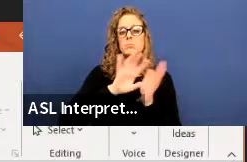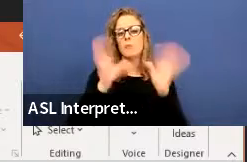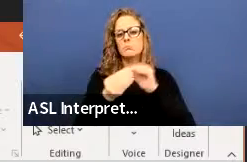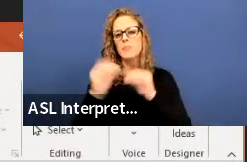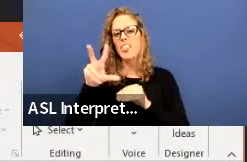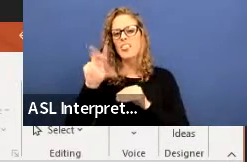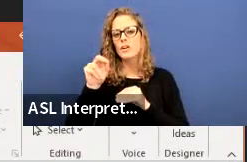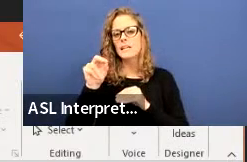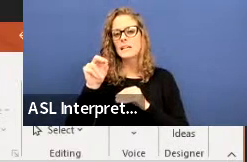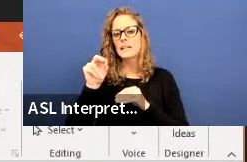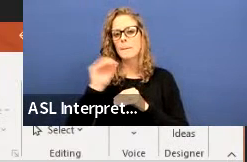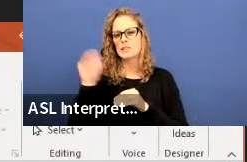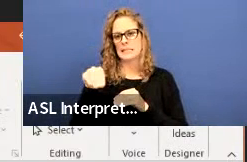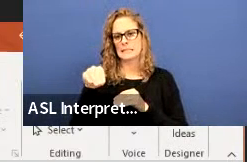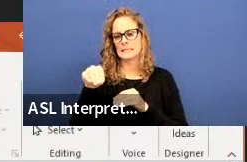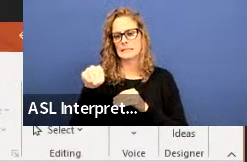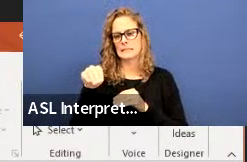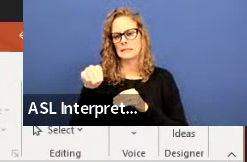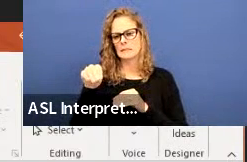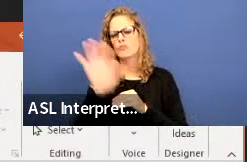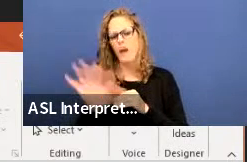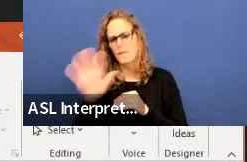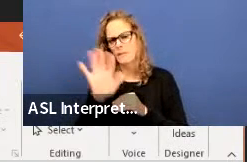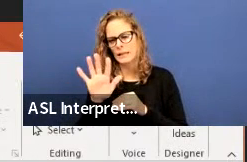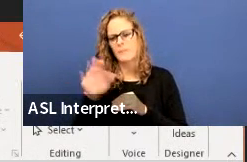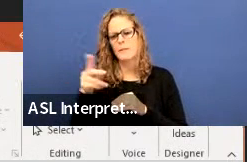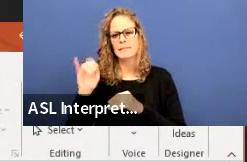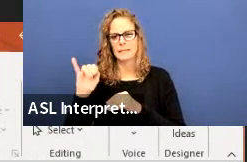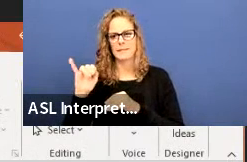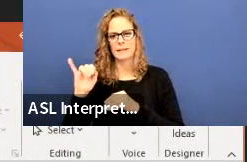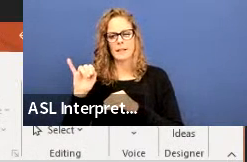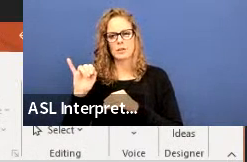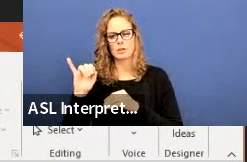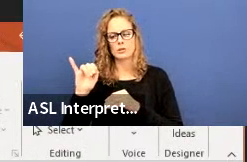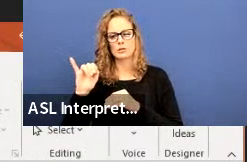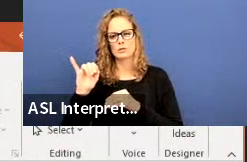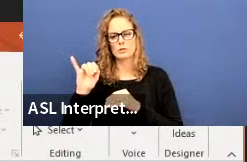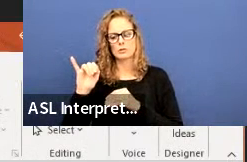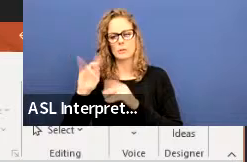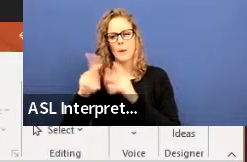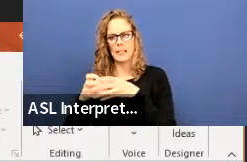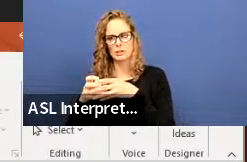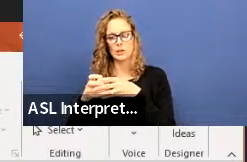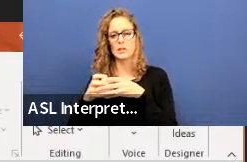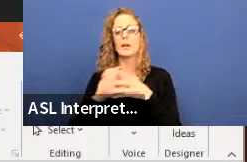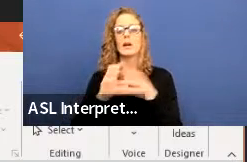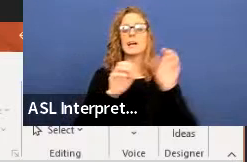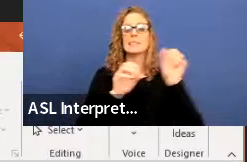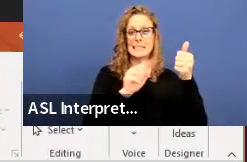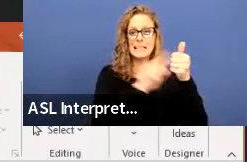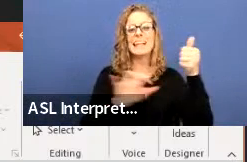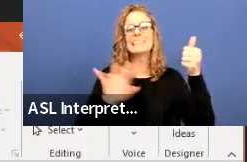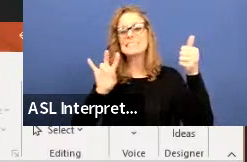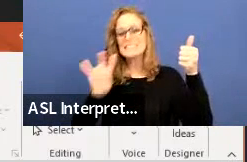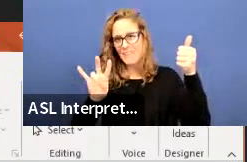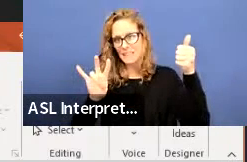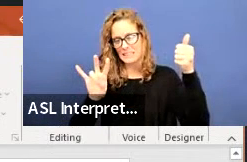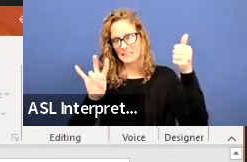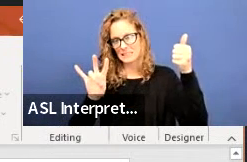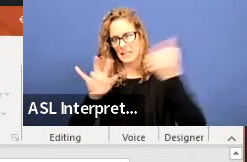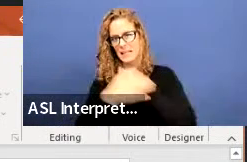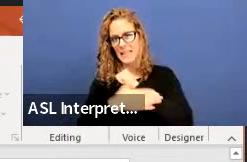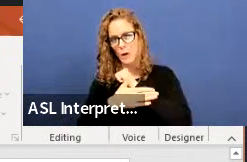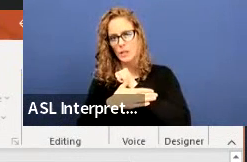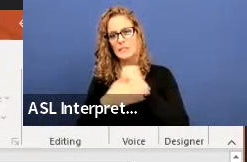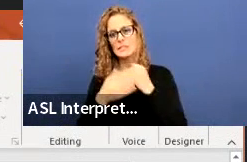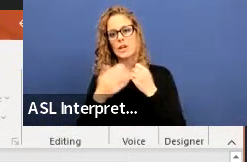state's Pacific Islander population, and 7 out of 10 Bay Area counties are currently reporting PI,